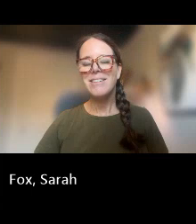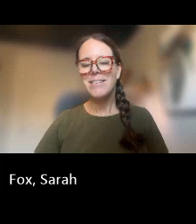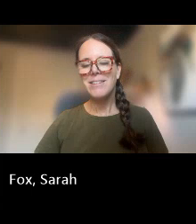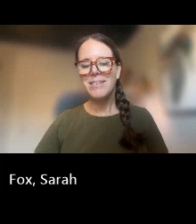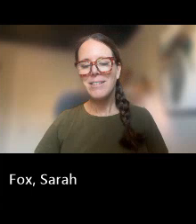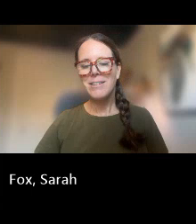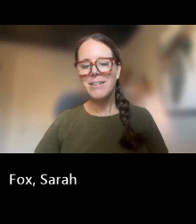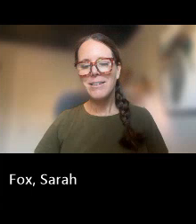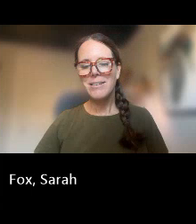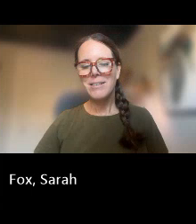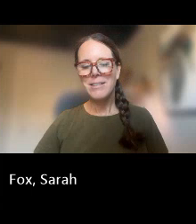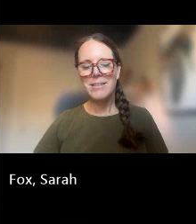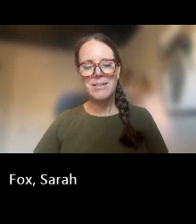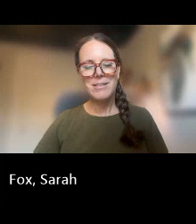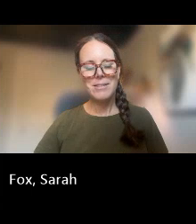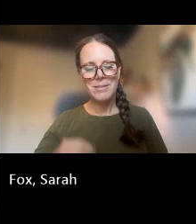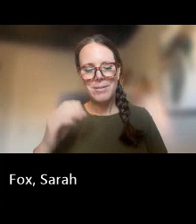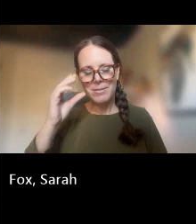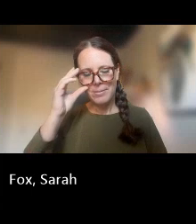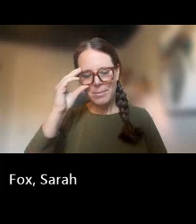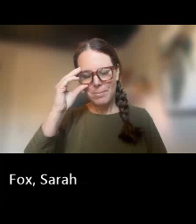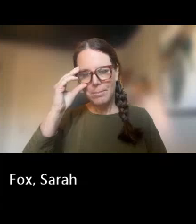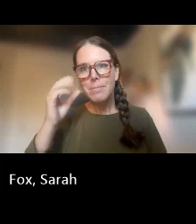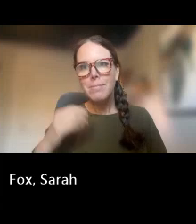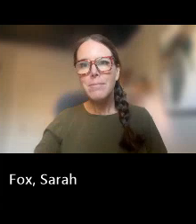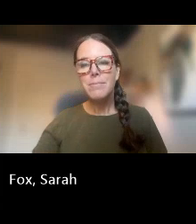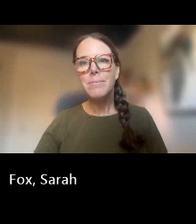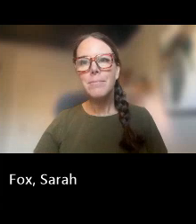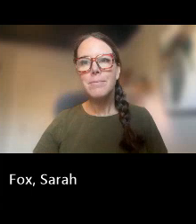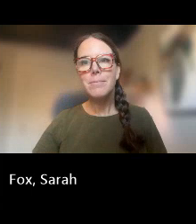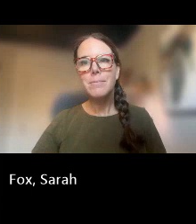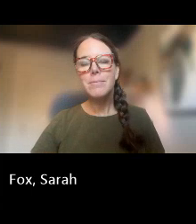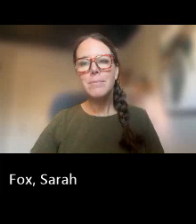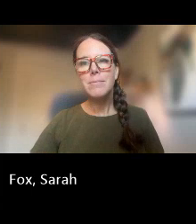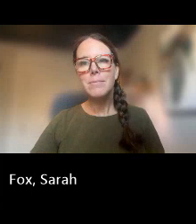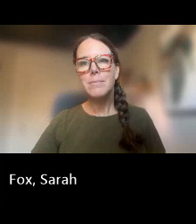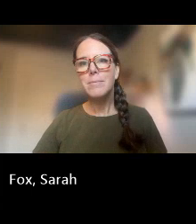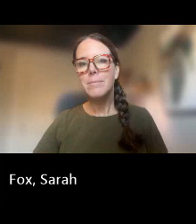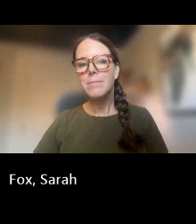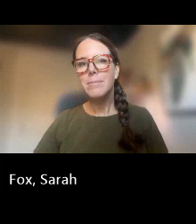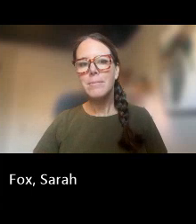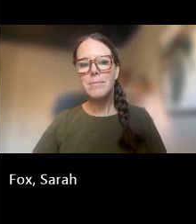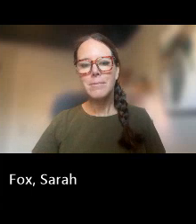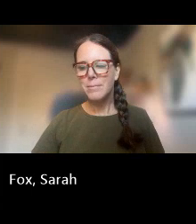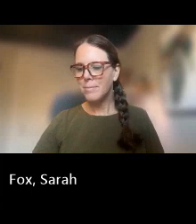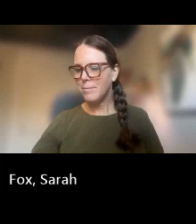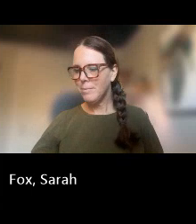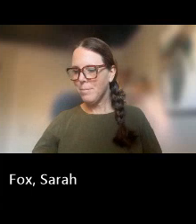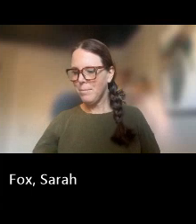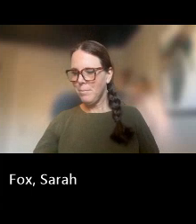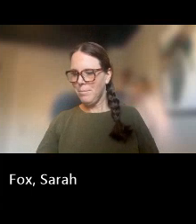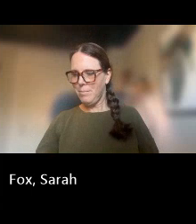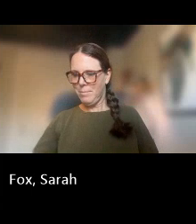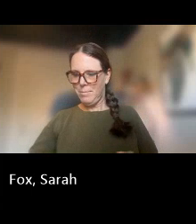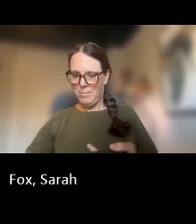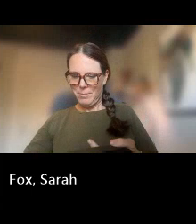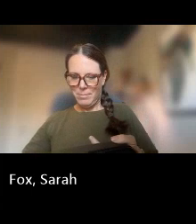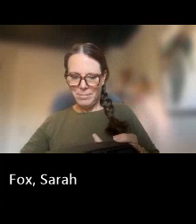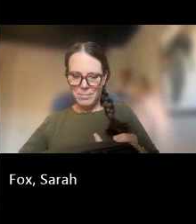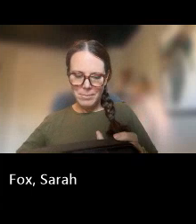So I've had personal conversation with the organizer of this, that I was a little disappointed in with